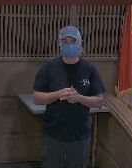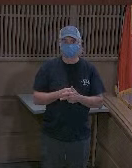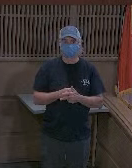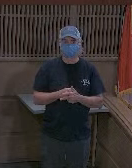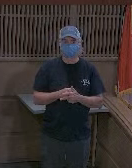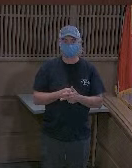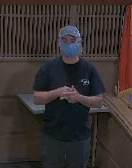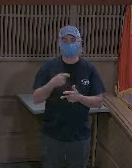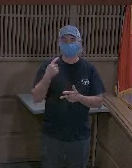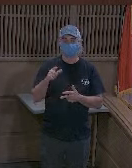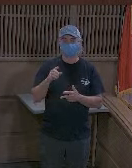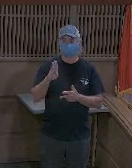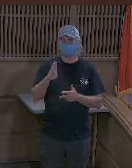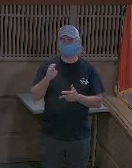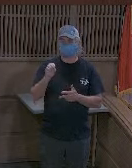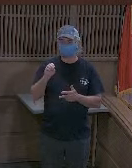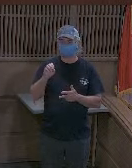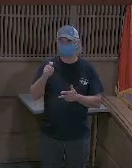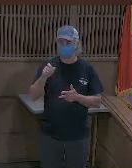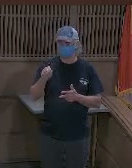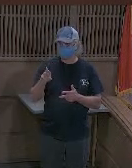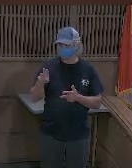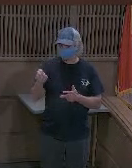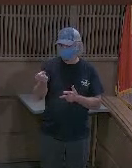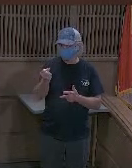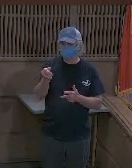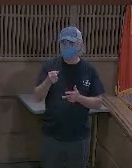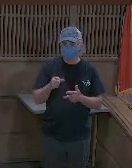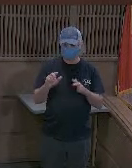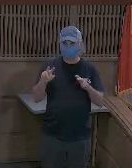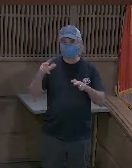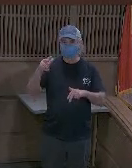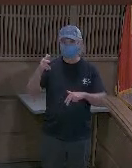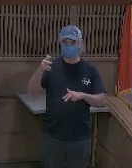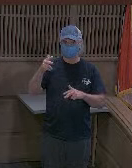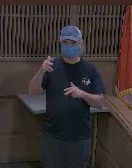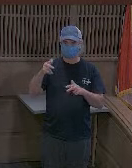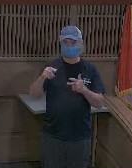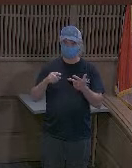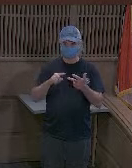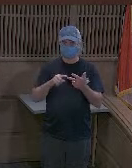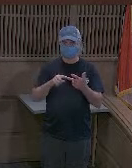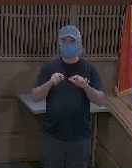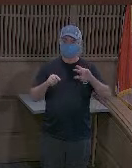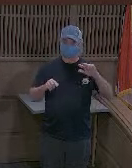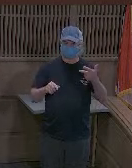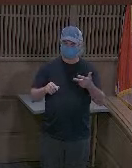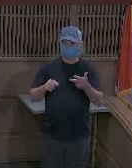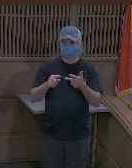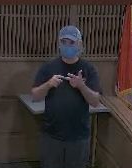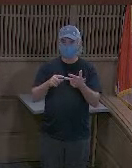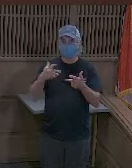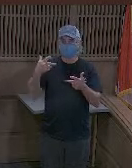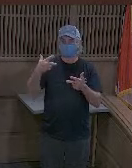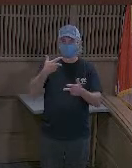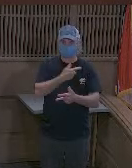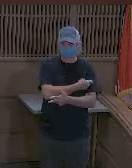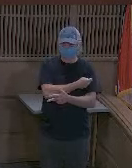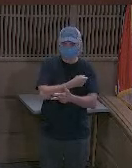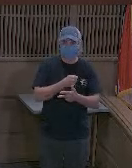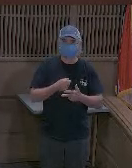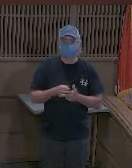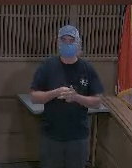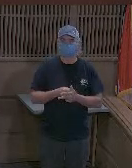boosters have been approved. And for individuals who received the Pfizer and the Moderna vaccine,